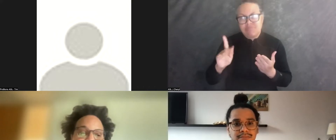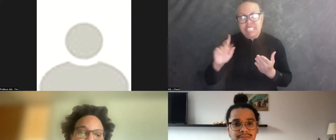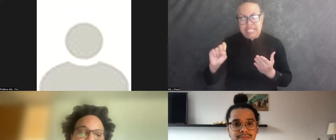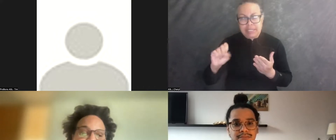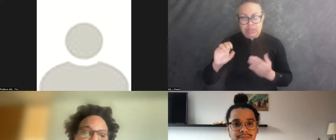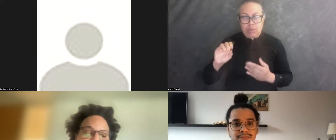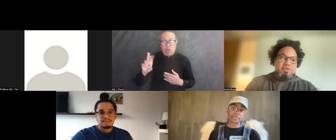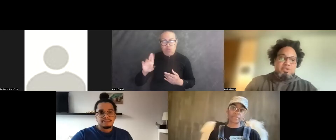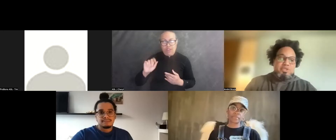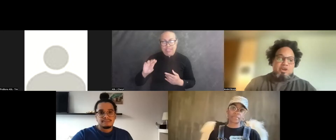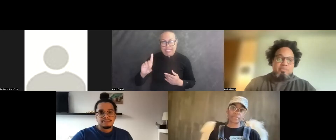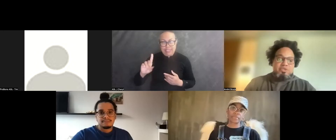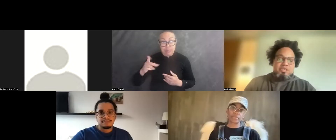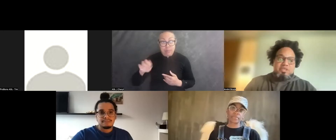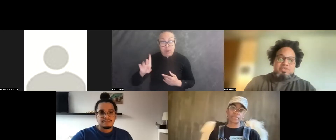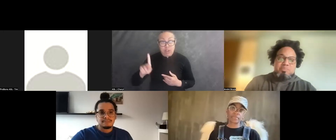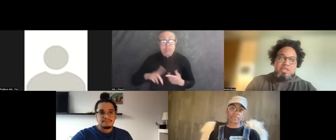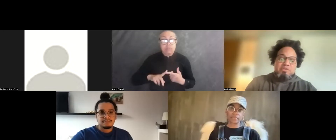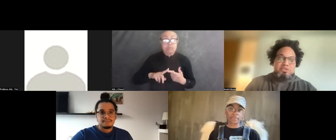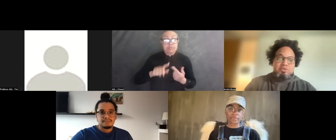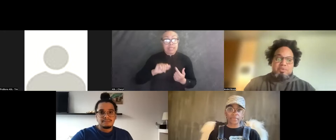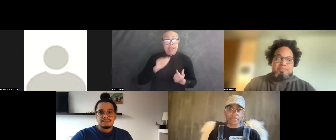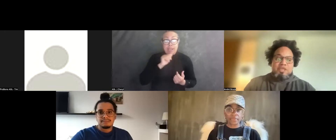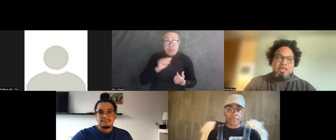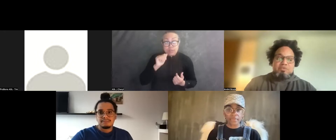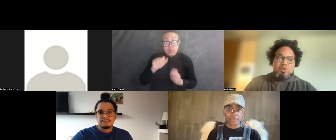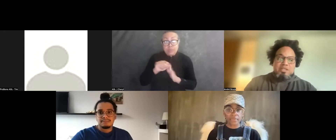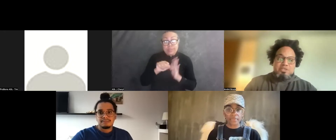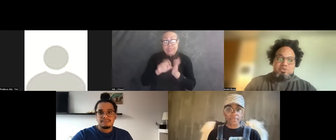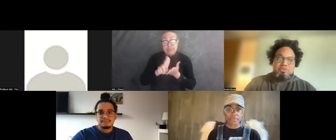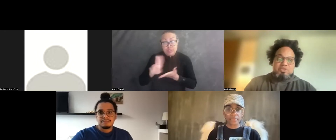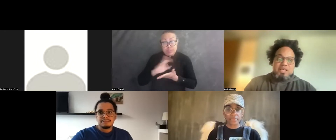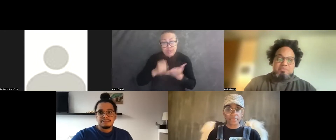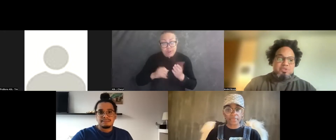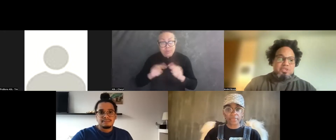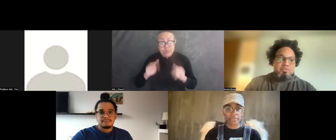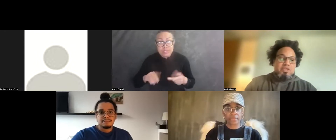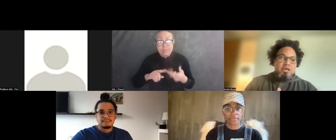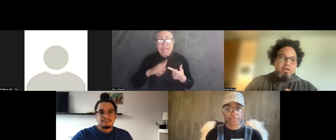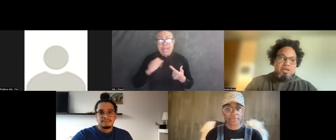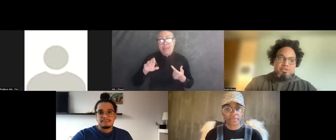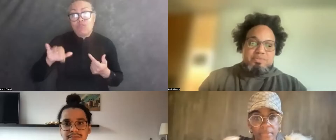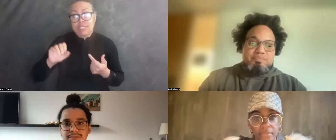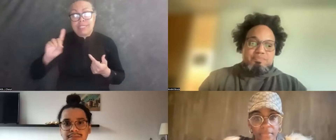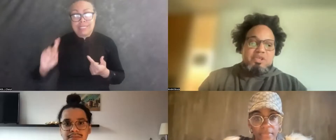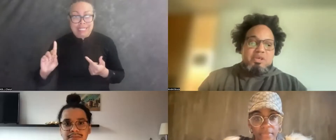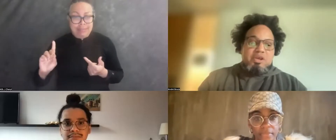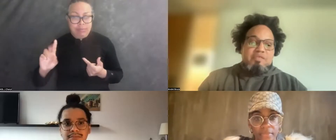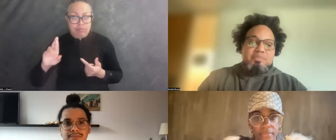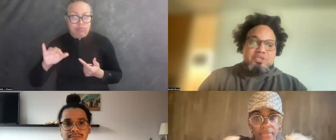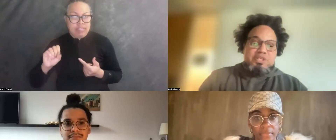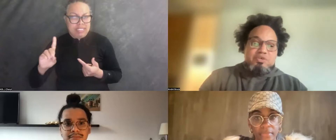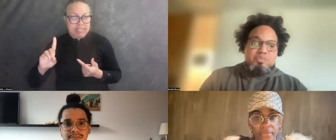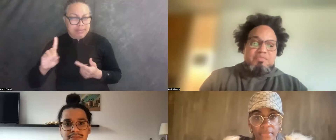the Arizona State University Art Museum in Tempe, Arizona, and the Rhode Island School of Design Museum, among others.